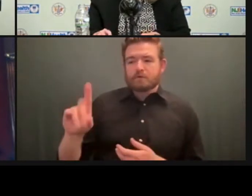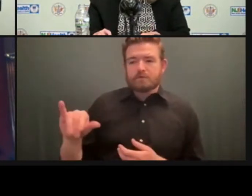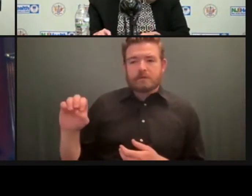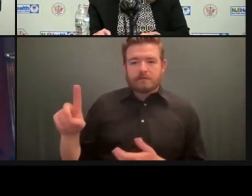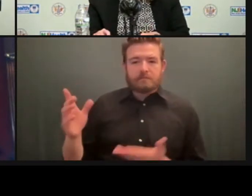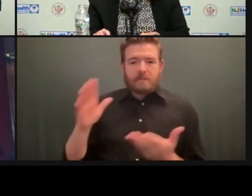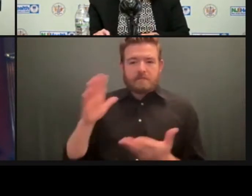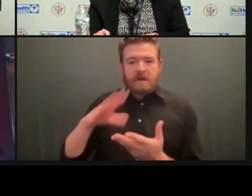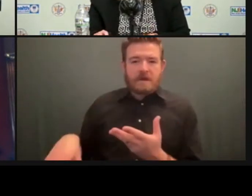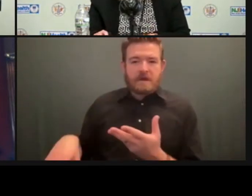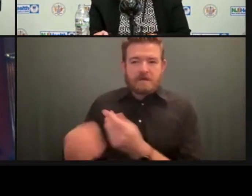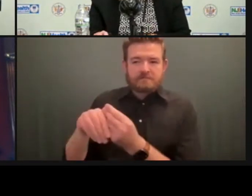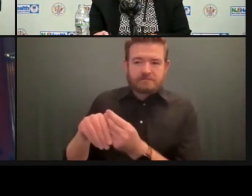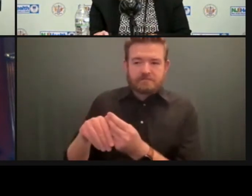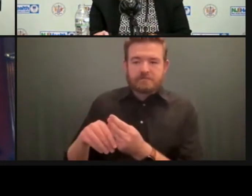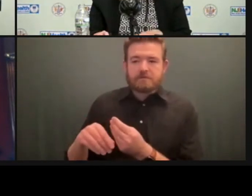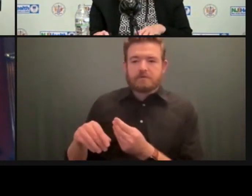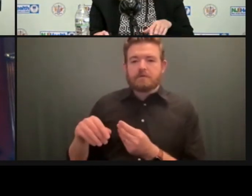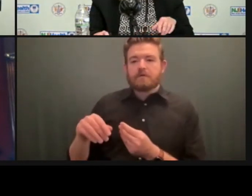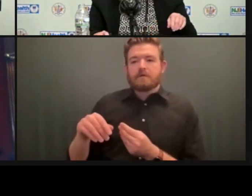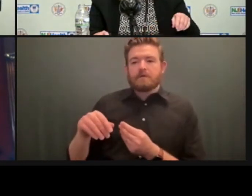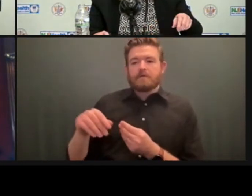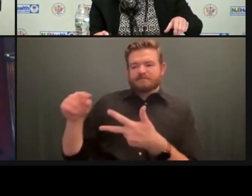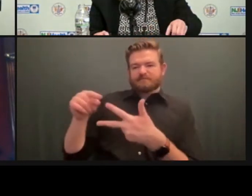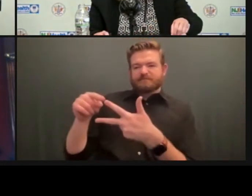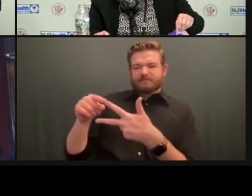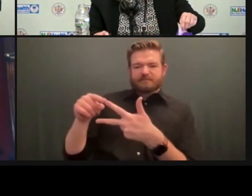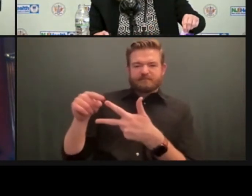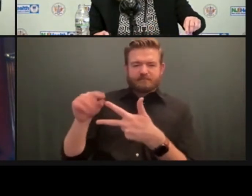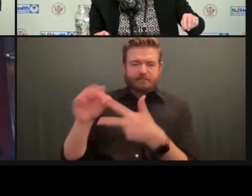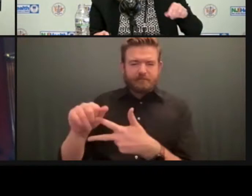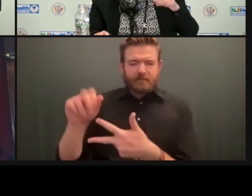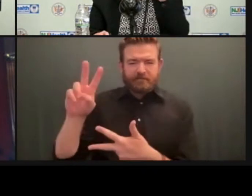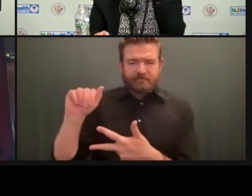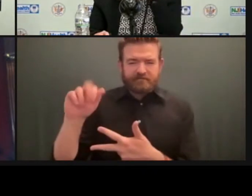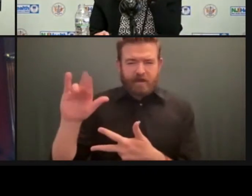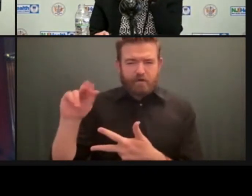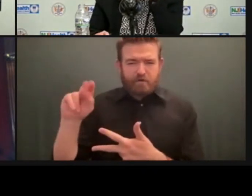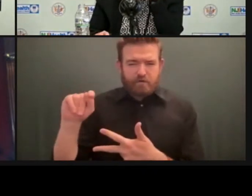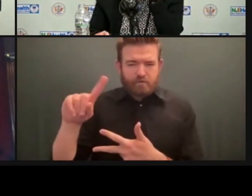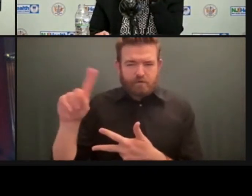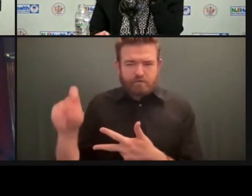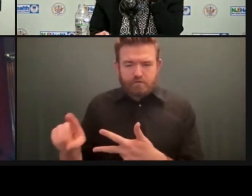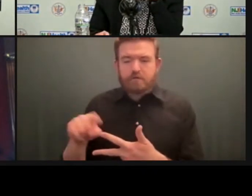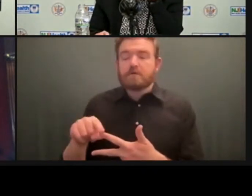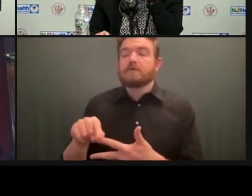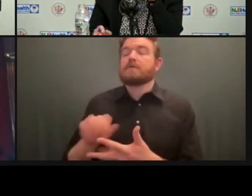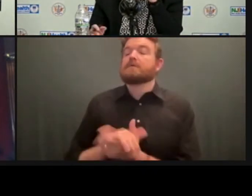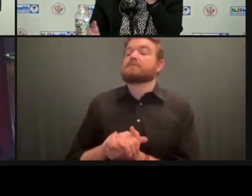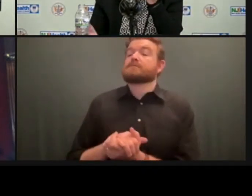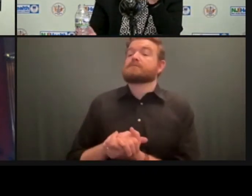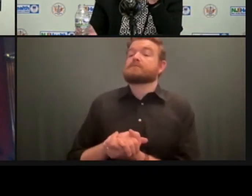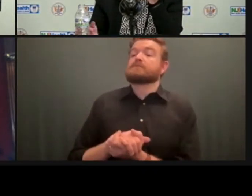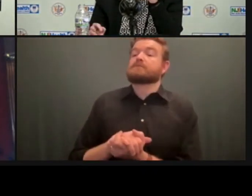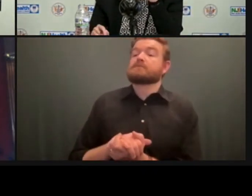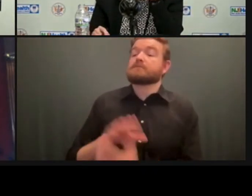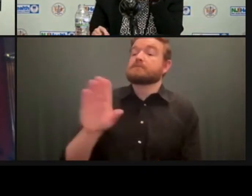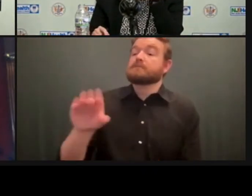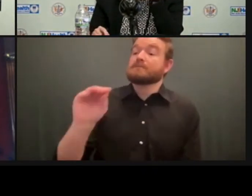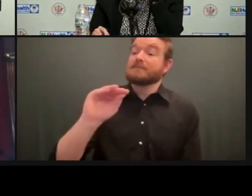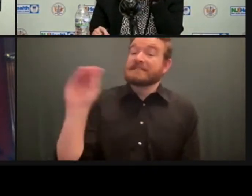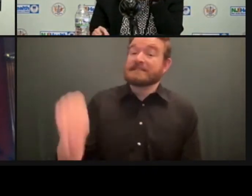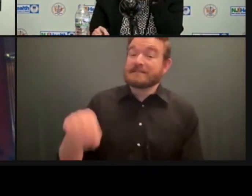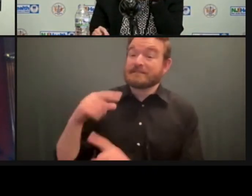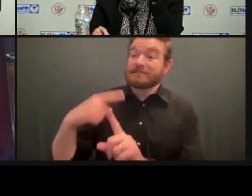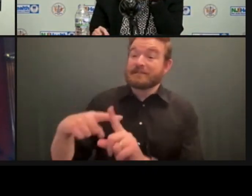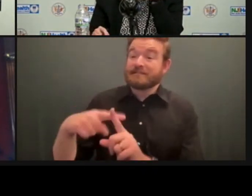on the question of what variant. Judy, I'm assuming that the rate of positivity, if you're doing an at-home Vault